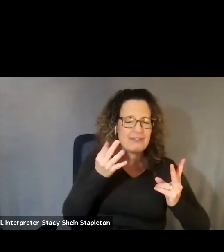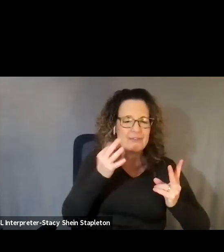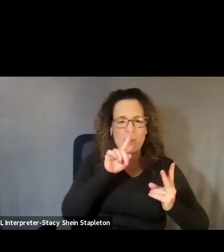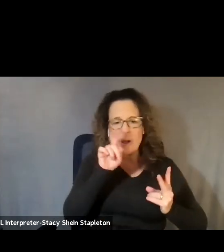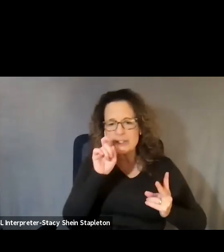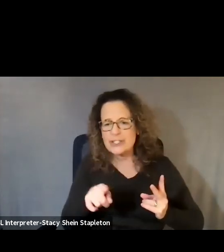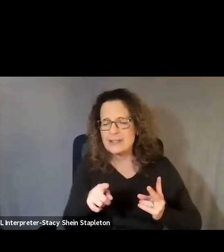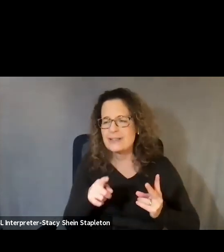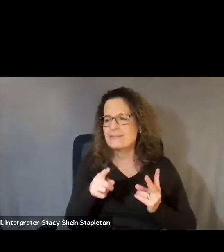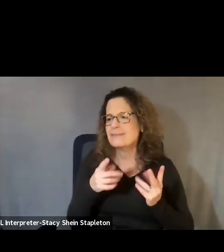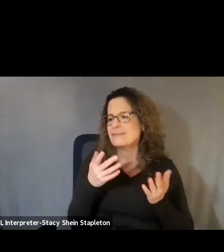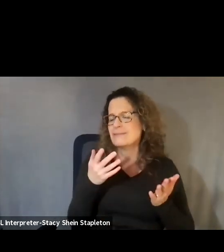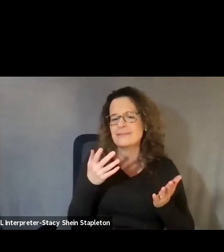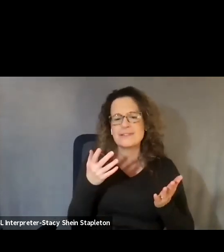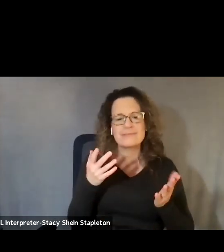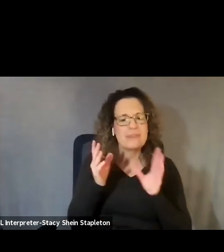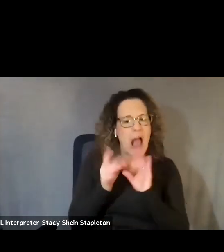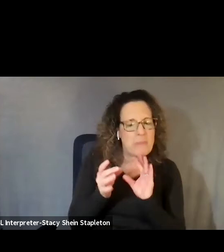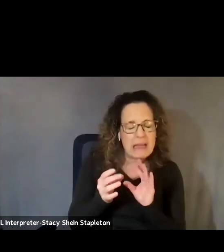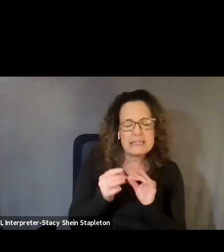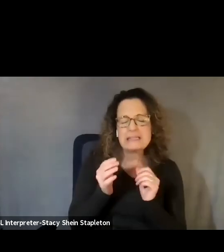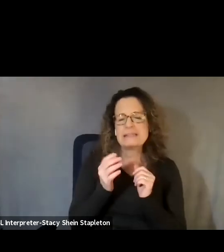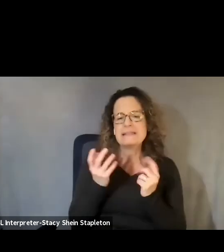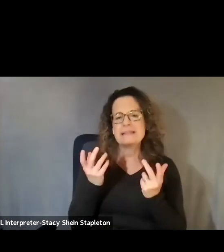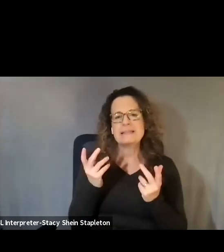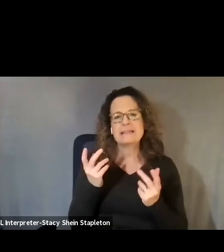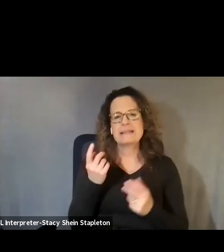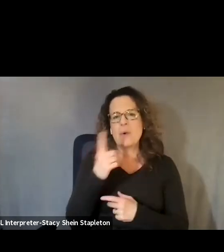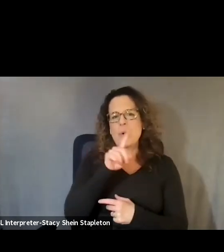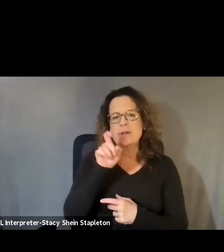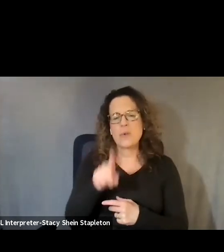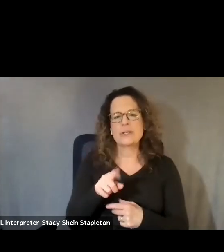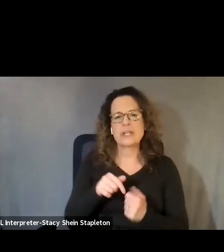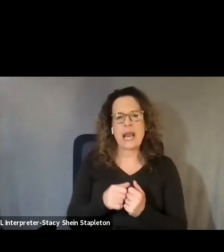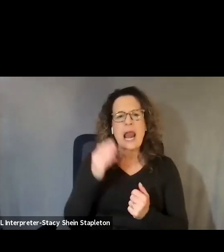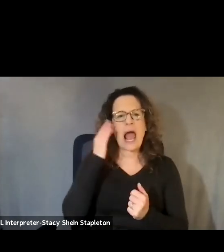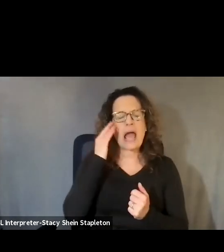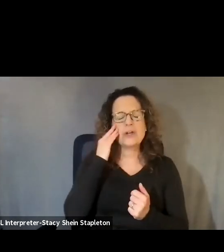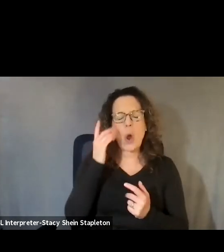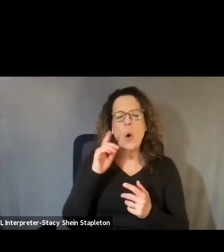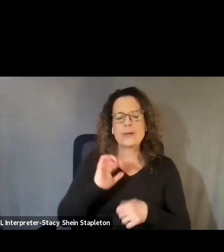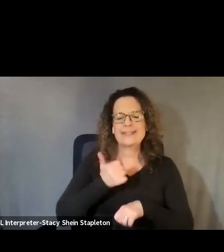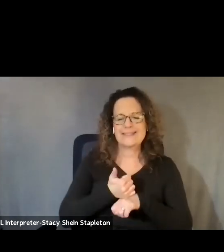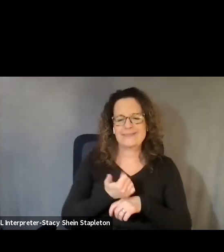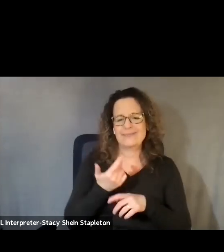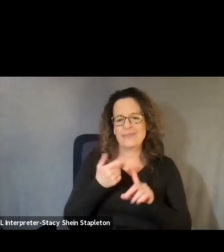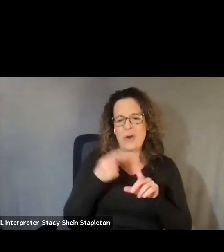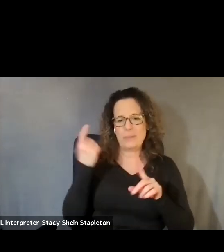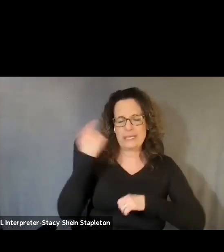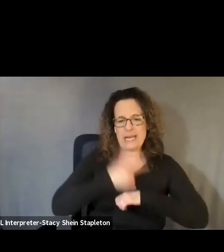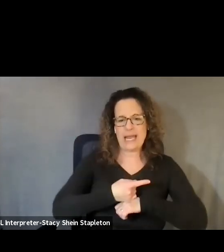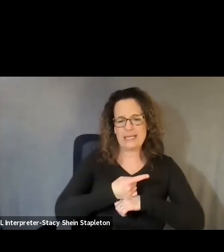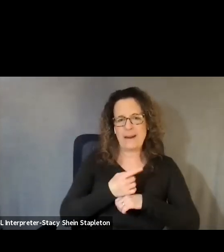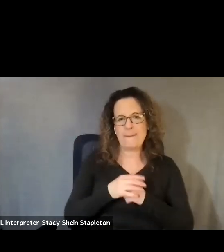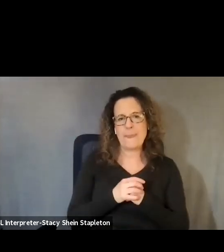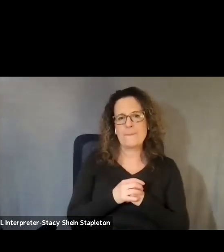to be able to answer questions, including one of the questions that I know led to tonight, which was about, the